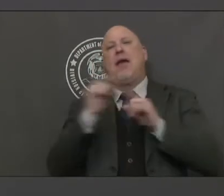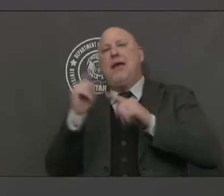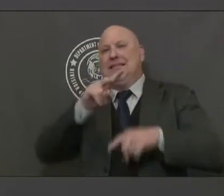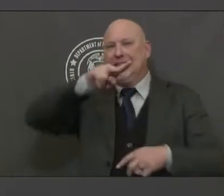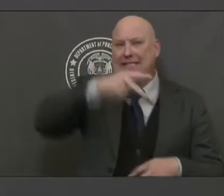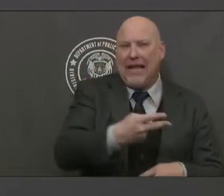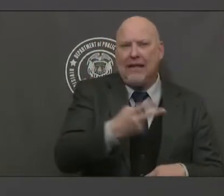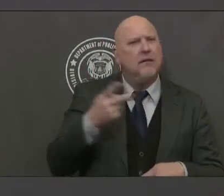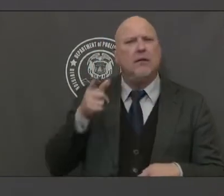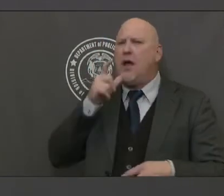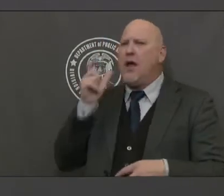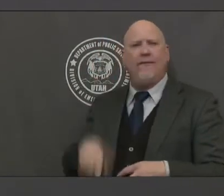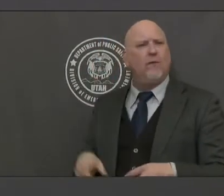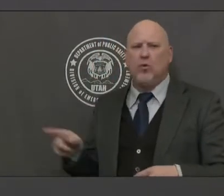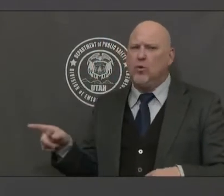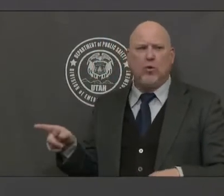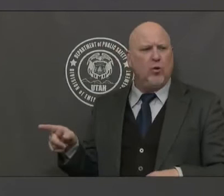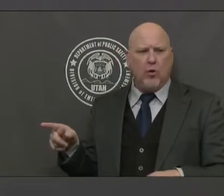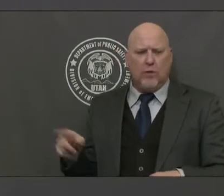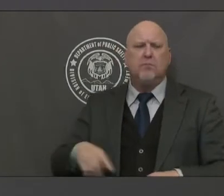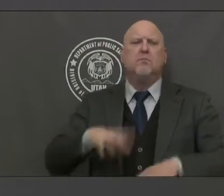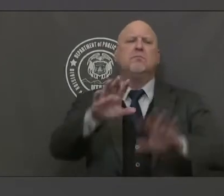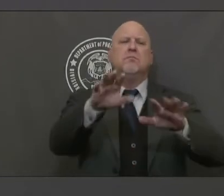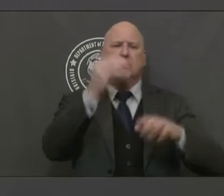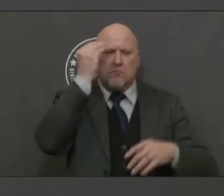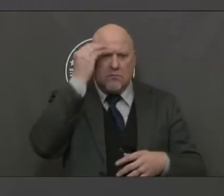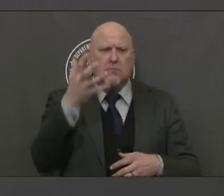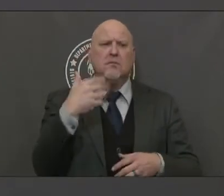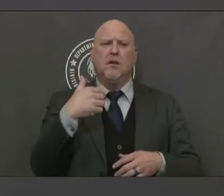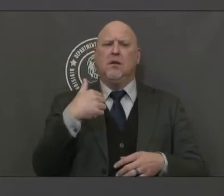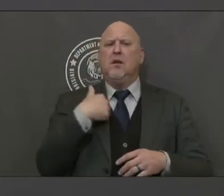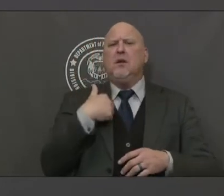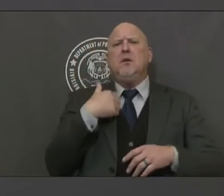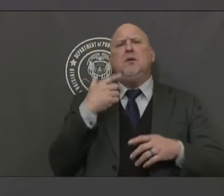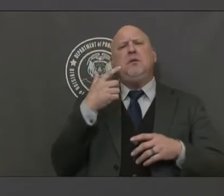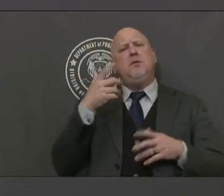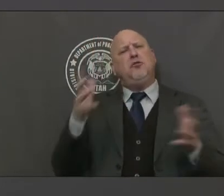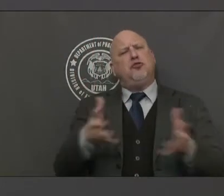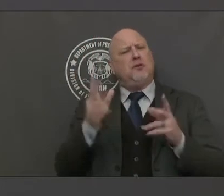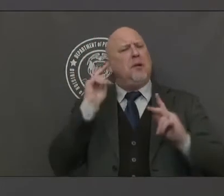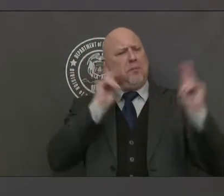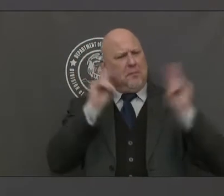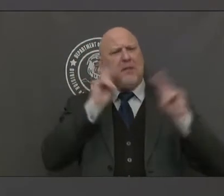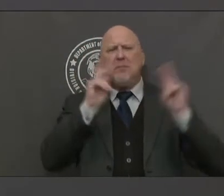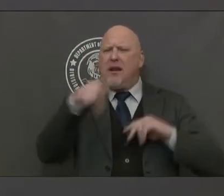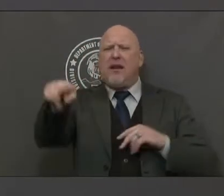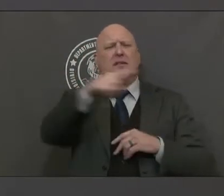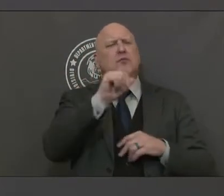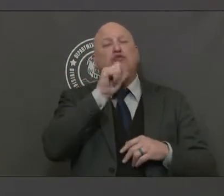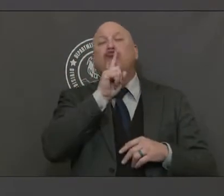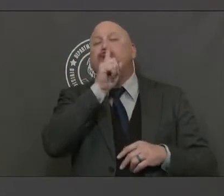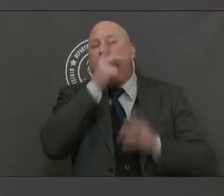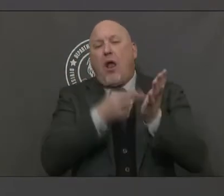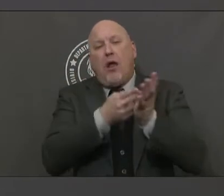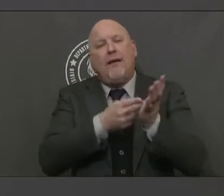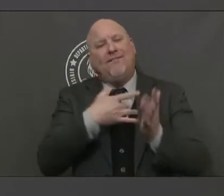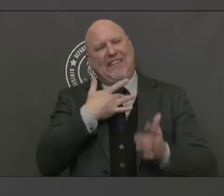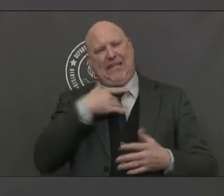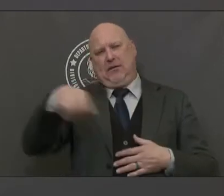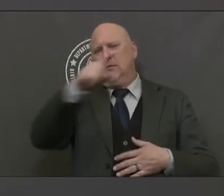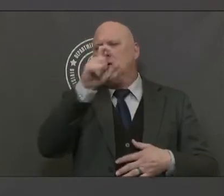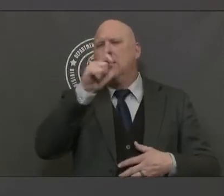flu vaccine or your tetanus shot and ask, well, what brand is this? So this is kind of the first time in history where we've had branded